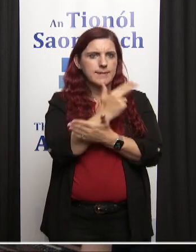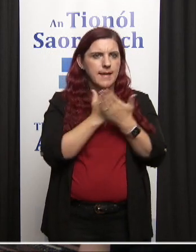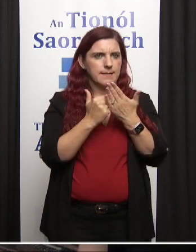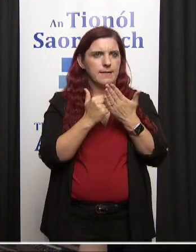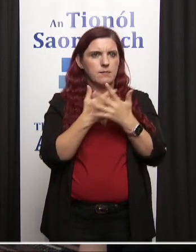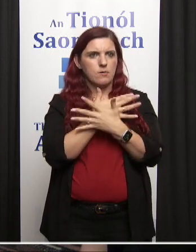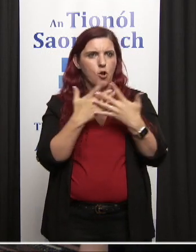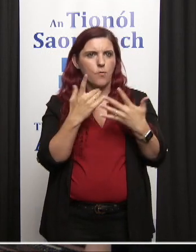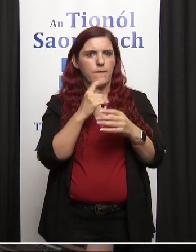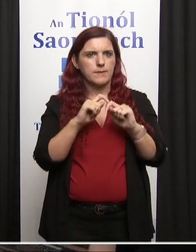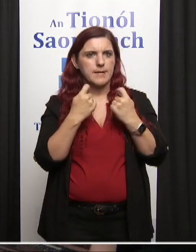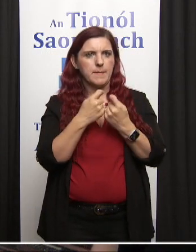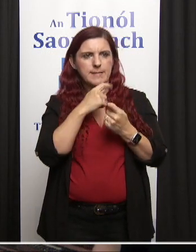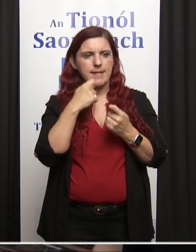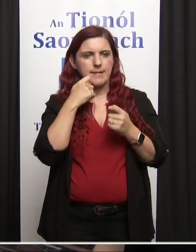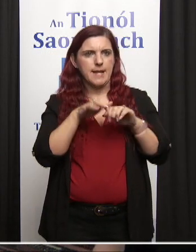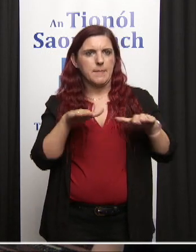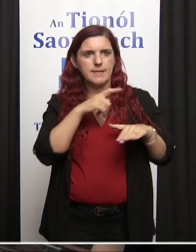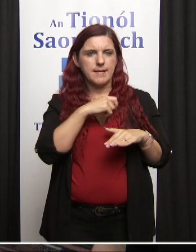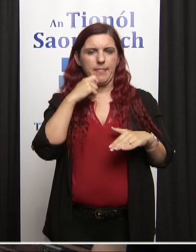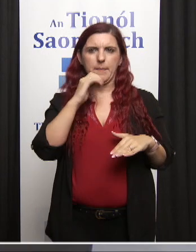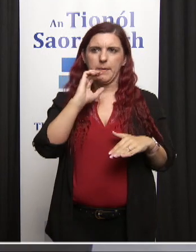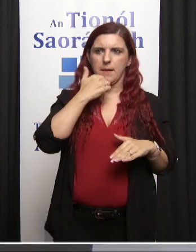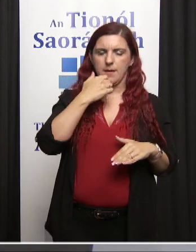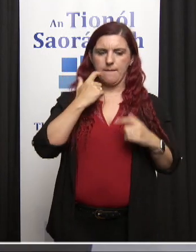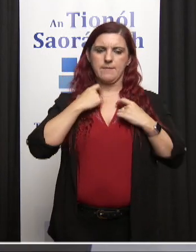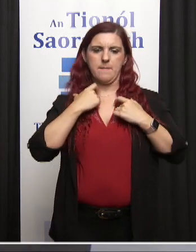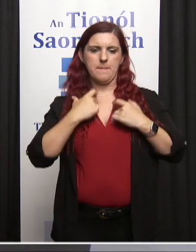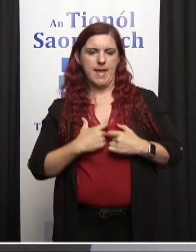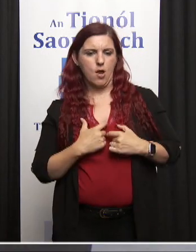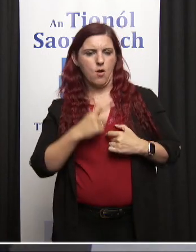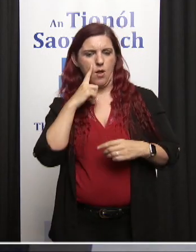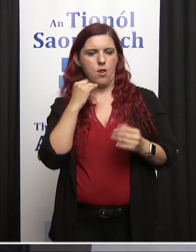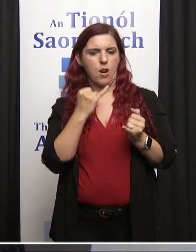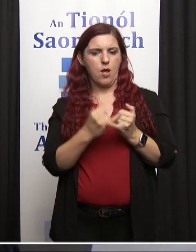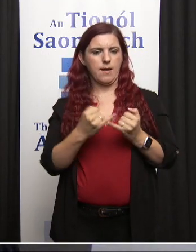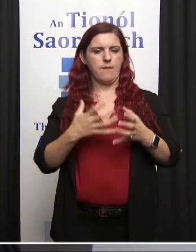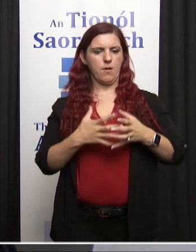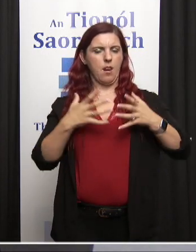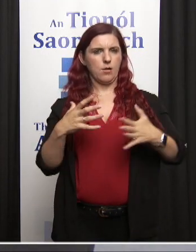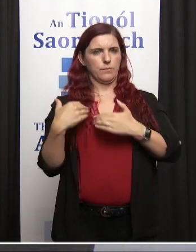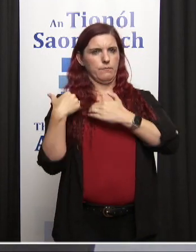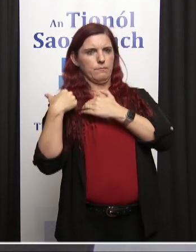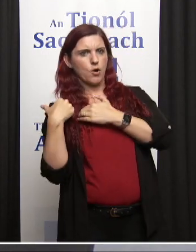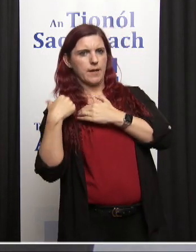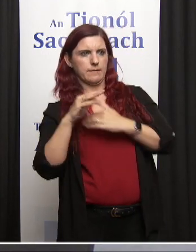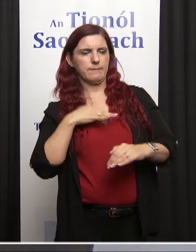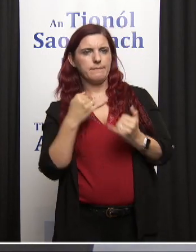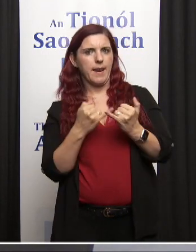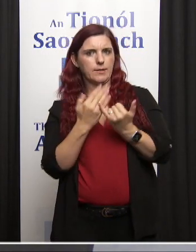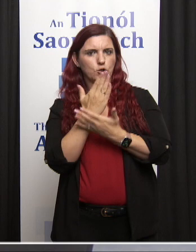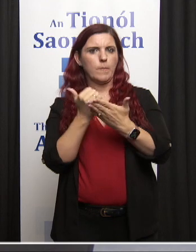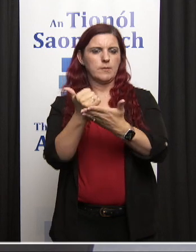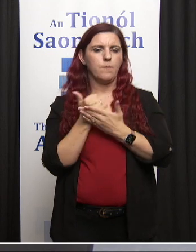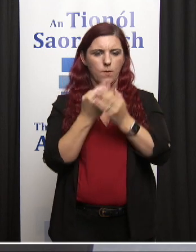of tables raised the issue of, because the mayor appeared to have a large burden, and they felt that some support